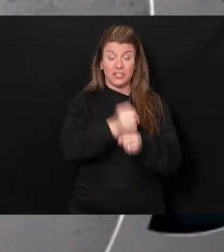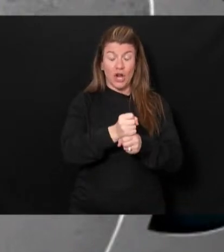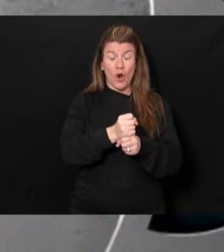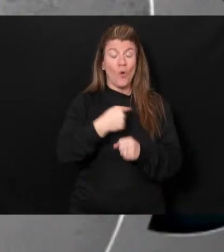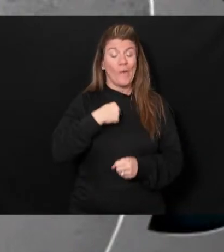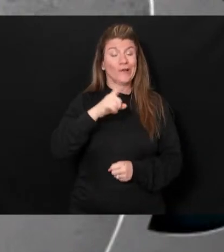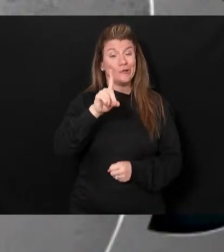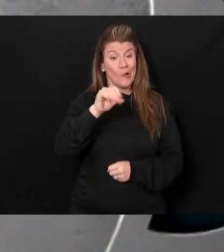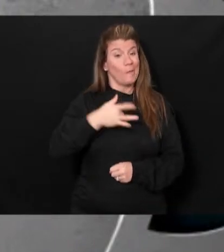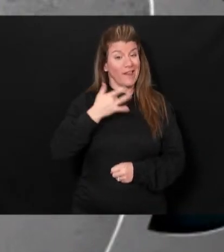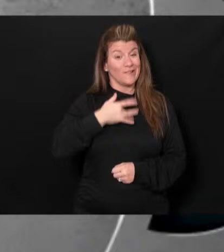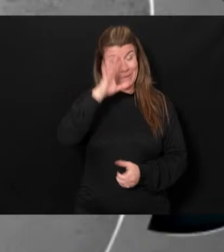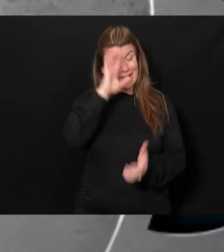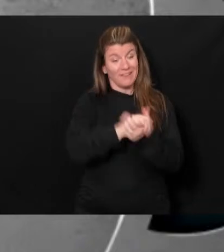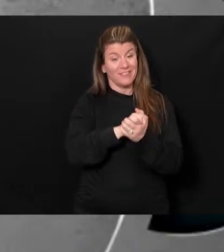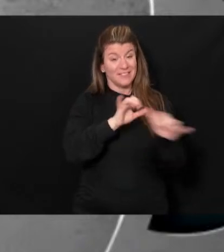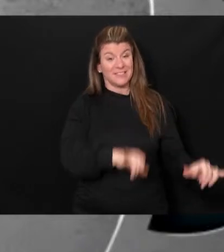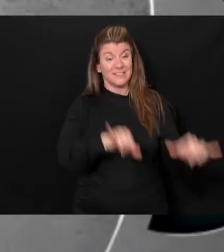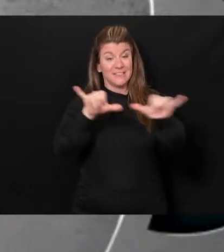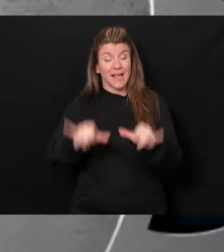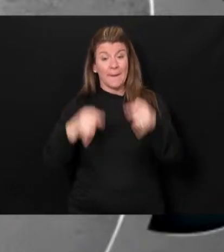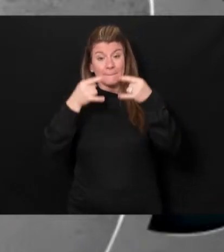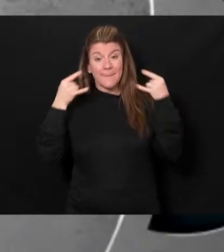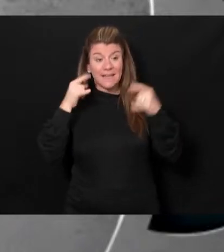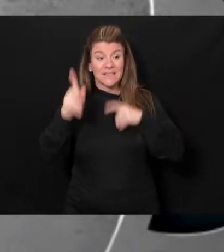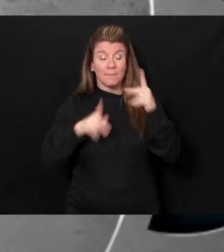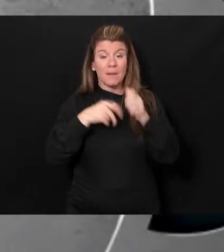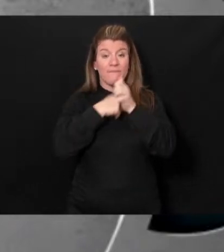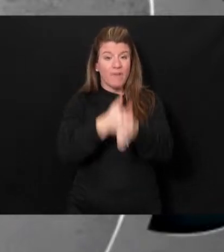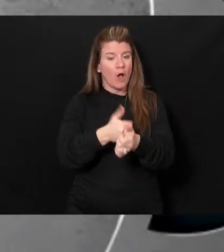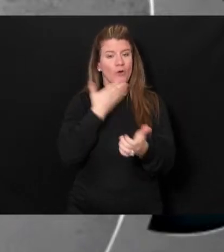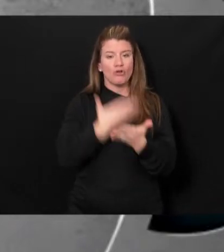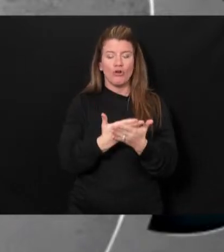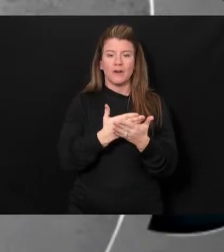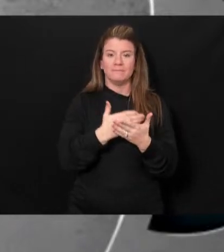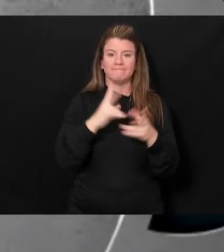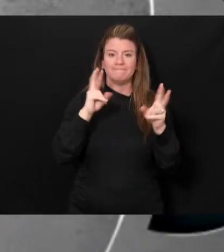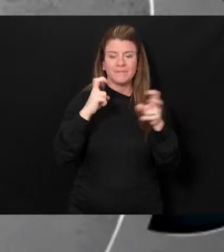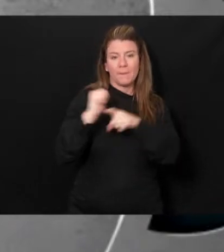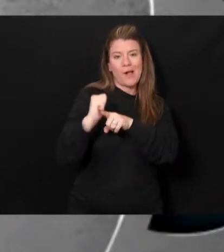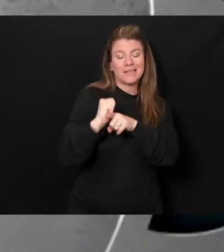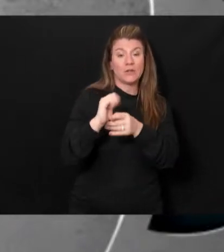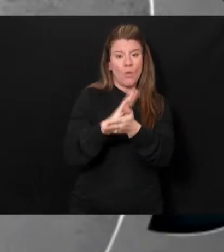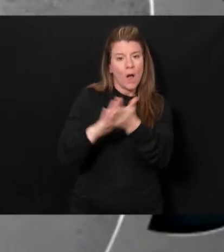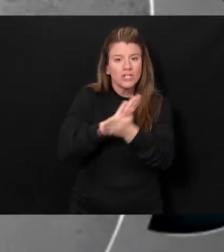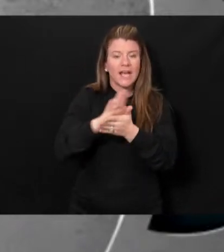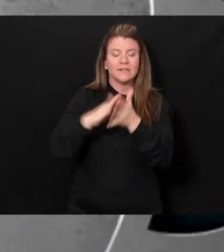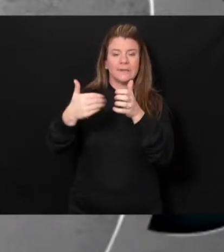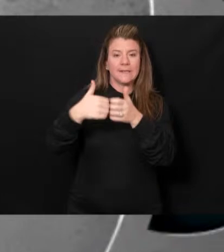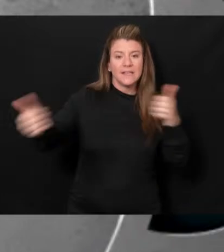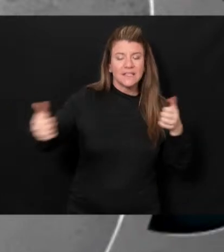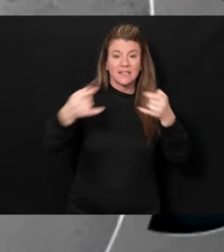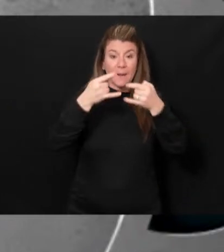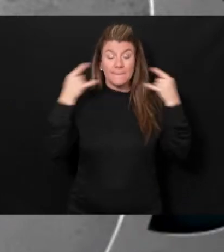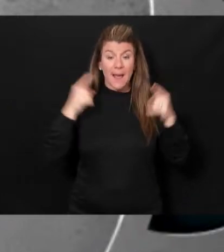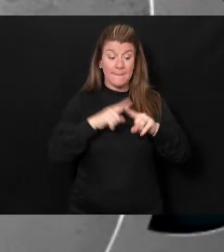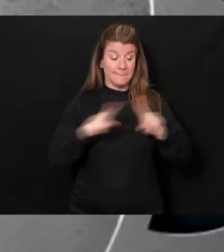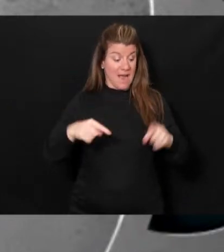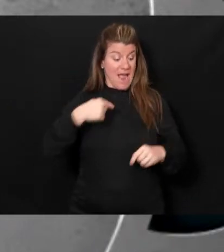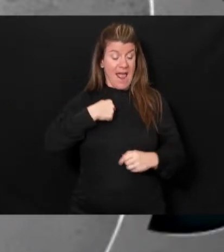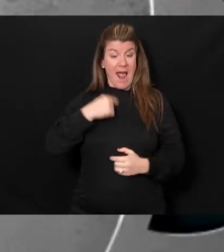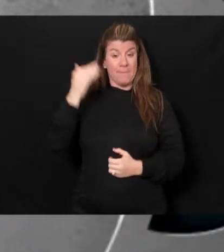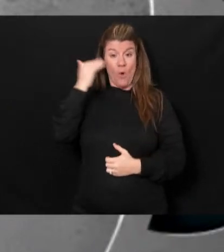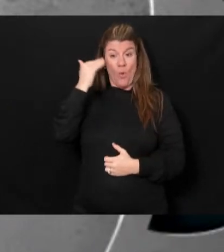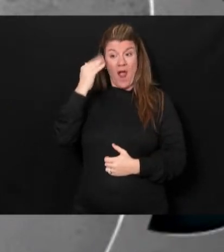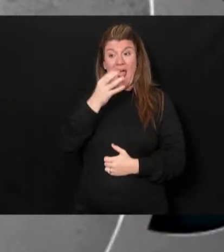what you stated, people wearing masks, following good practices such as hand washing and social distancing. But as far as I'm aware, and also